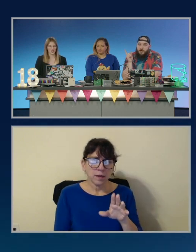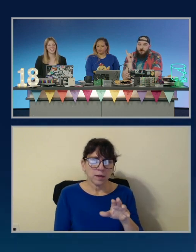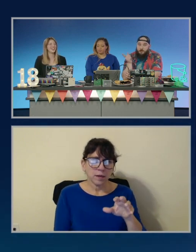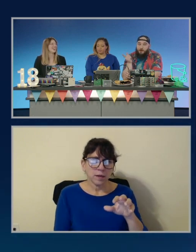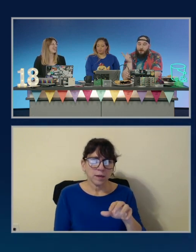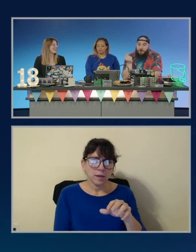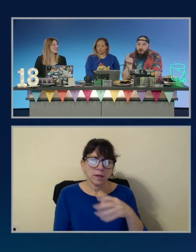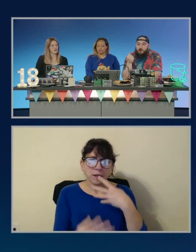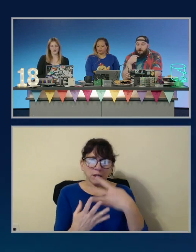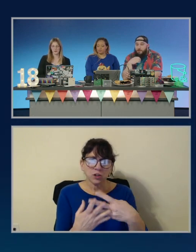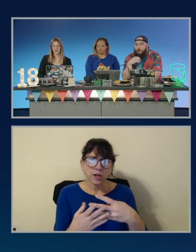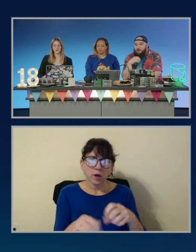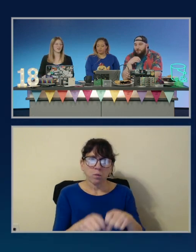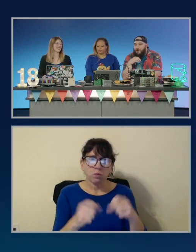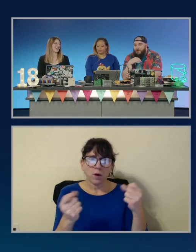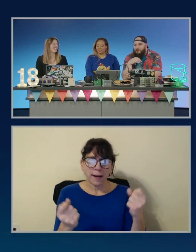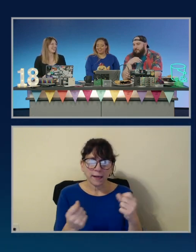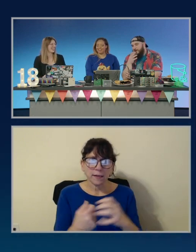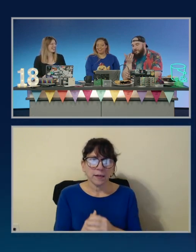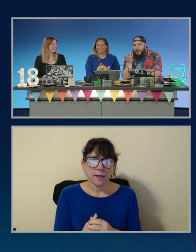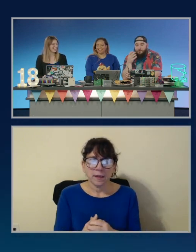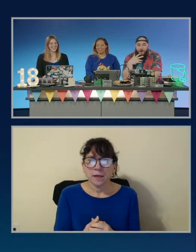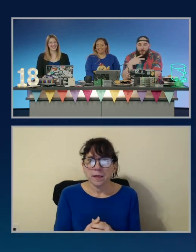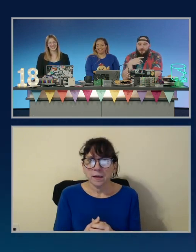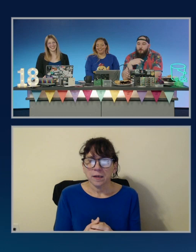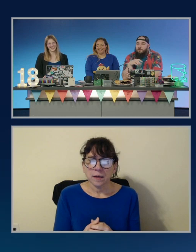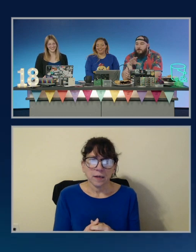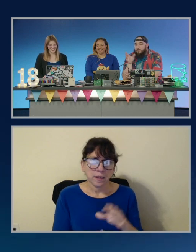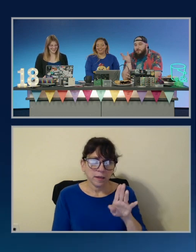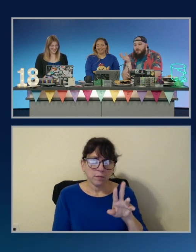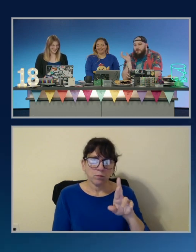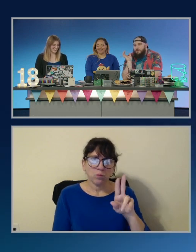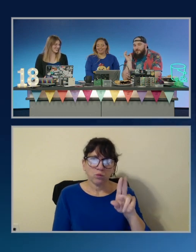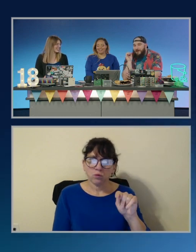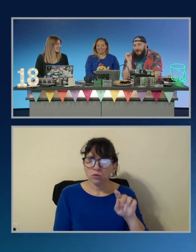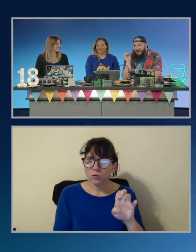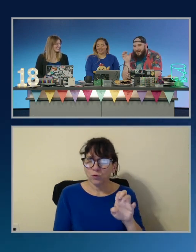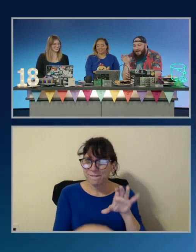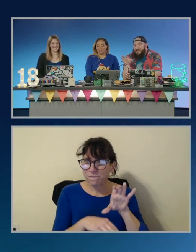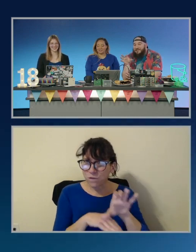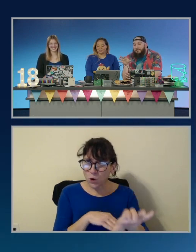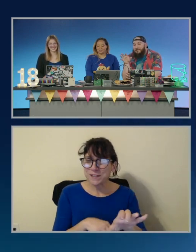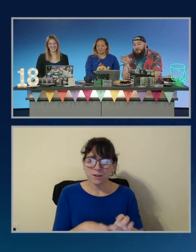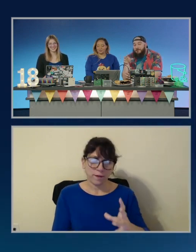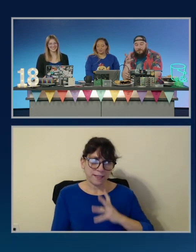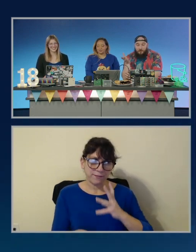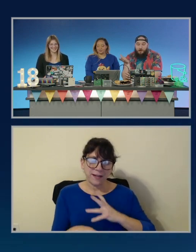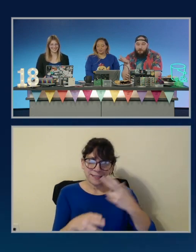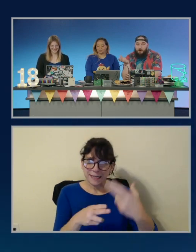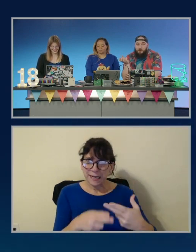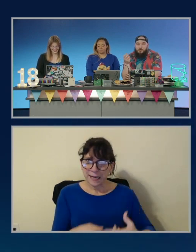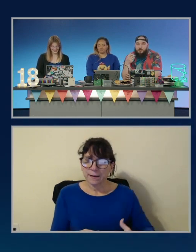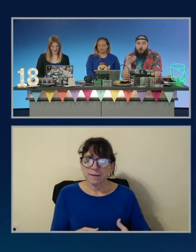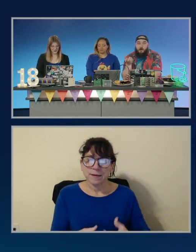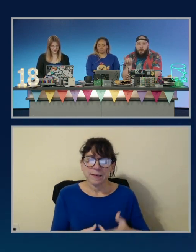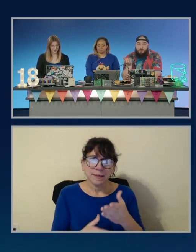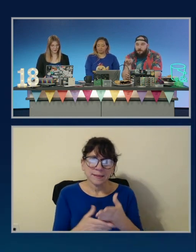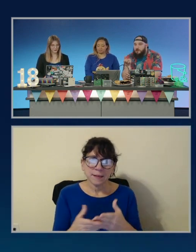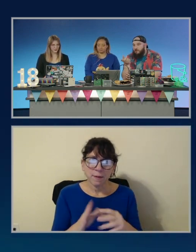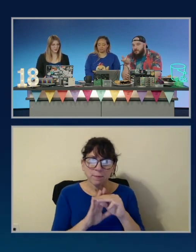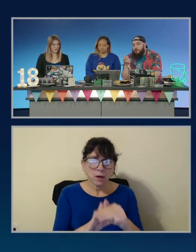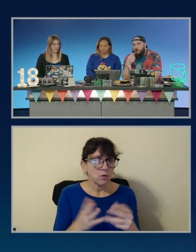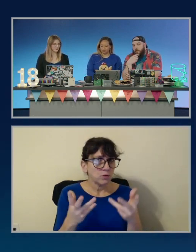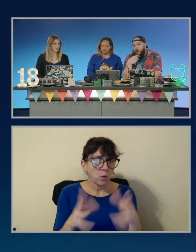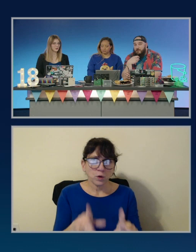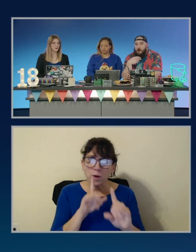Yeah. Jailbreaking or machine learning models. Brute force, yeah. Brute force, yeah. So all of these fancy names, yeah. a lot of the models just don't want to answer